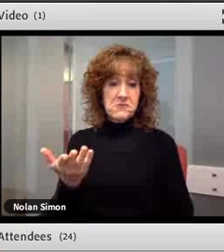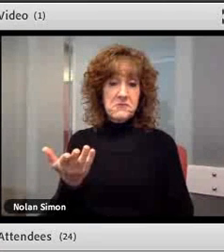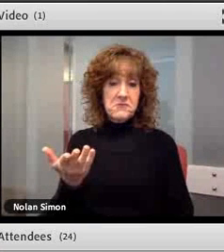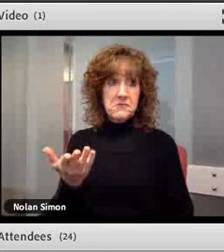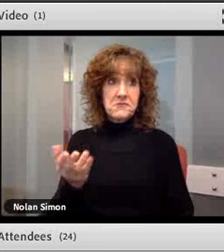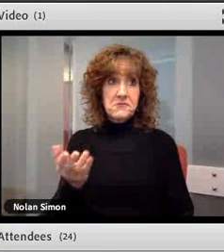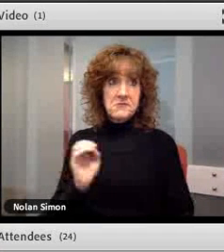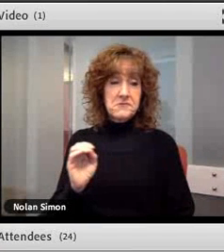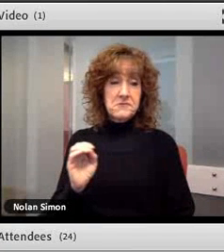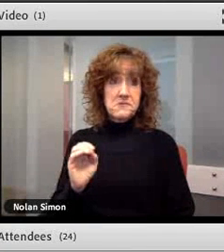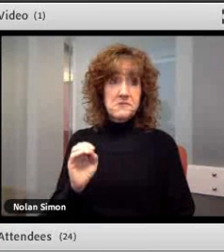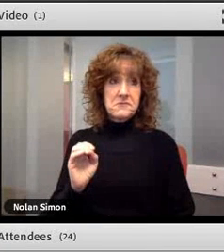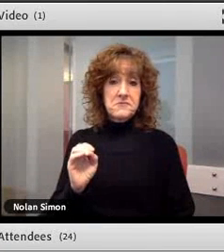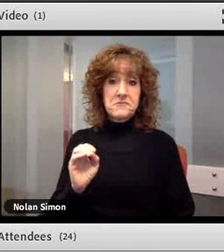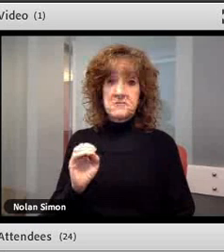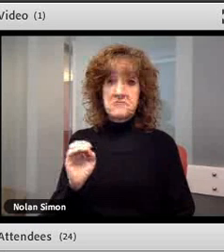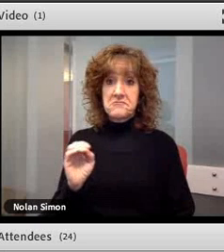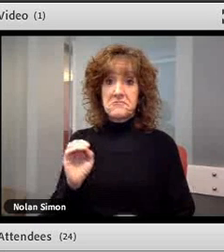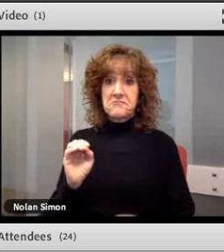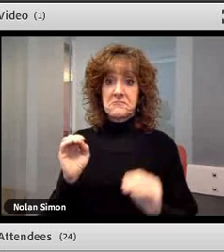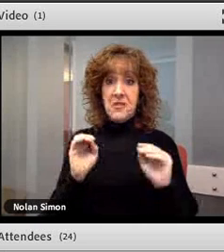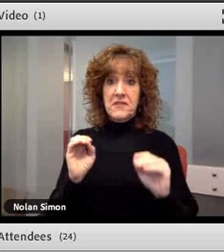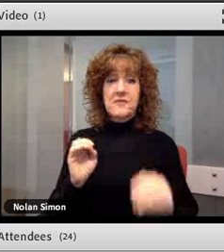Okay. Nope.